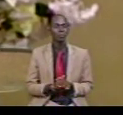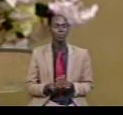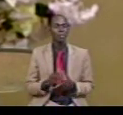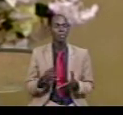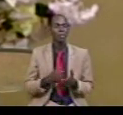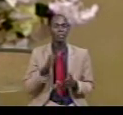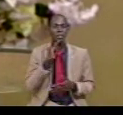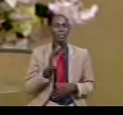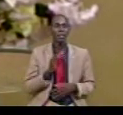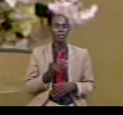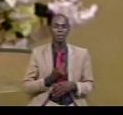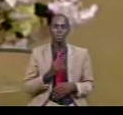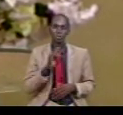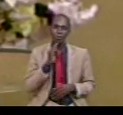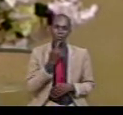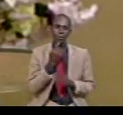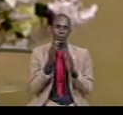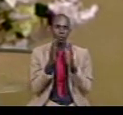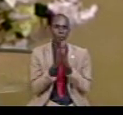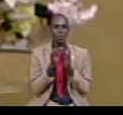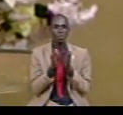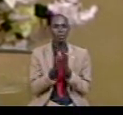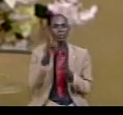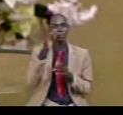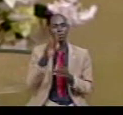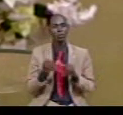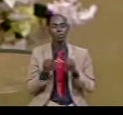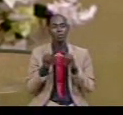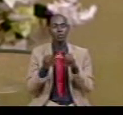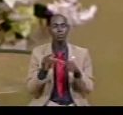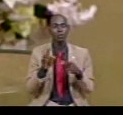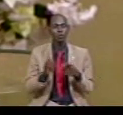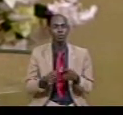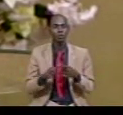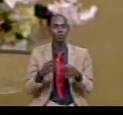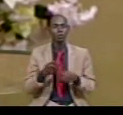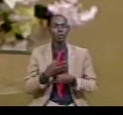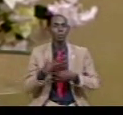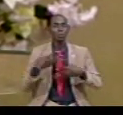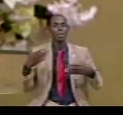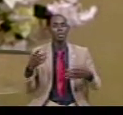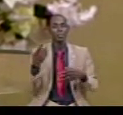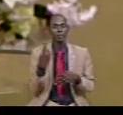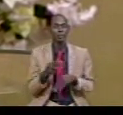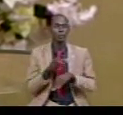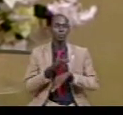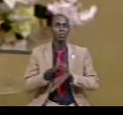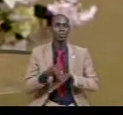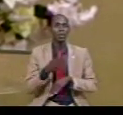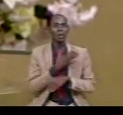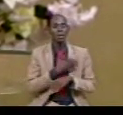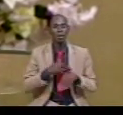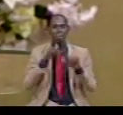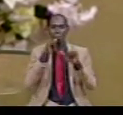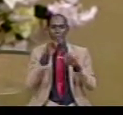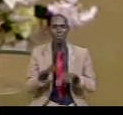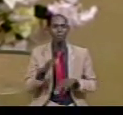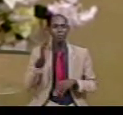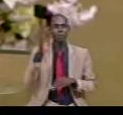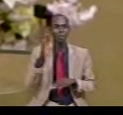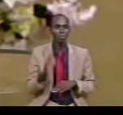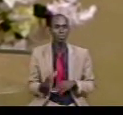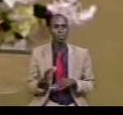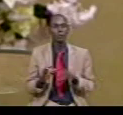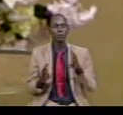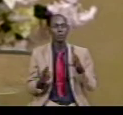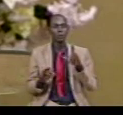It is our earnest prayer that God continues to expand the ministry and bless